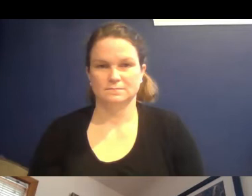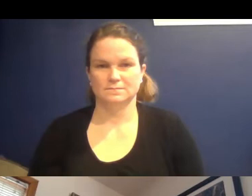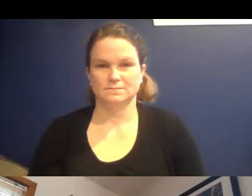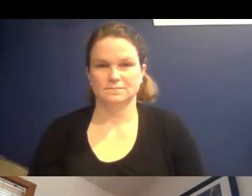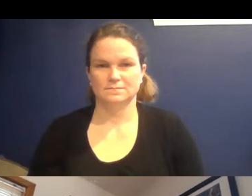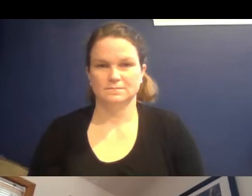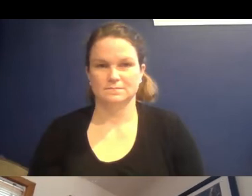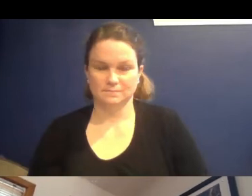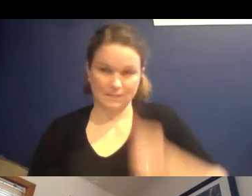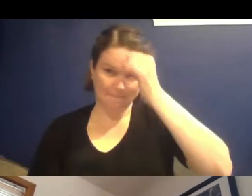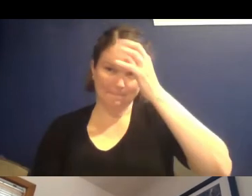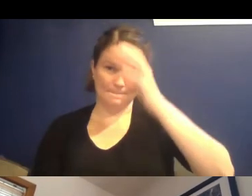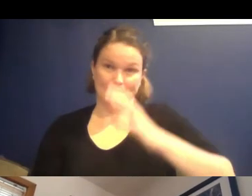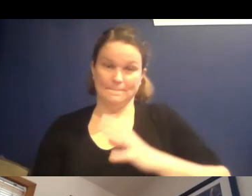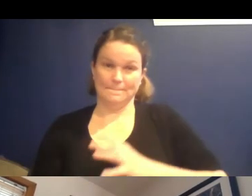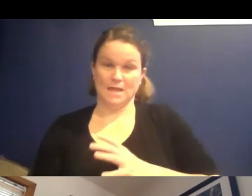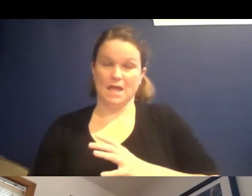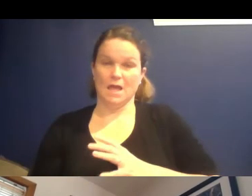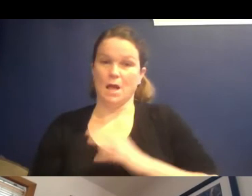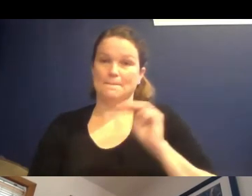Male monarchs aggressively chase each other.